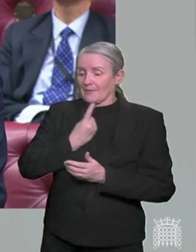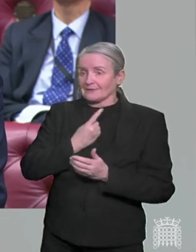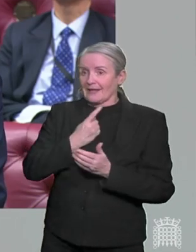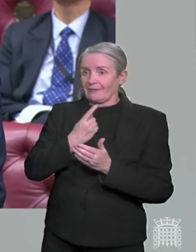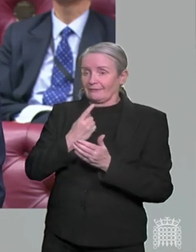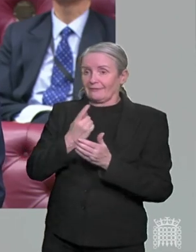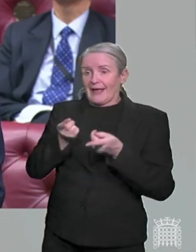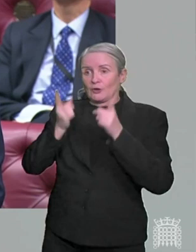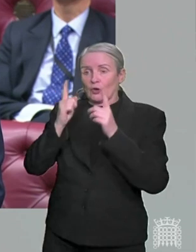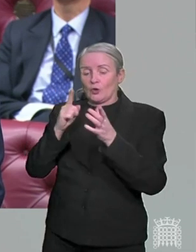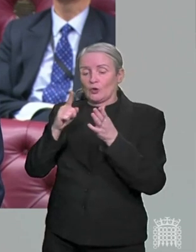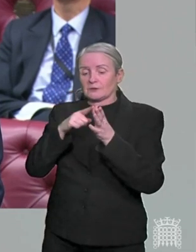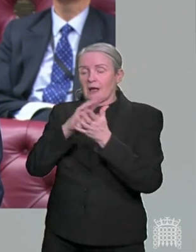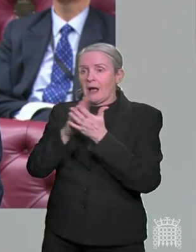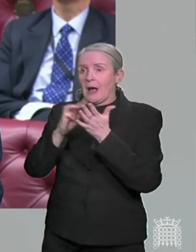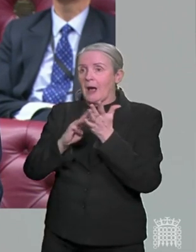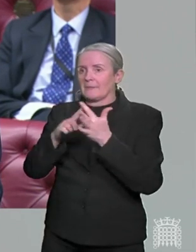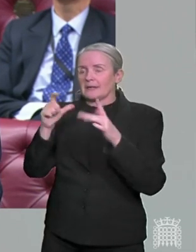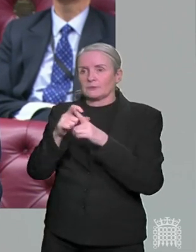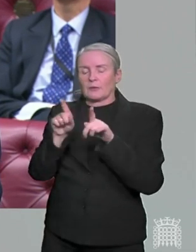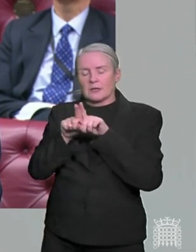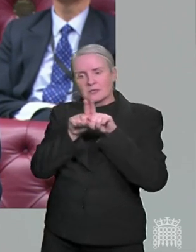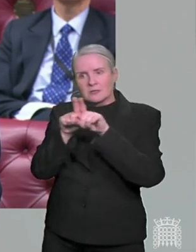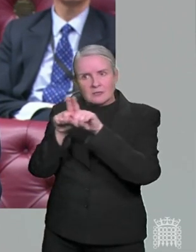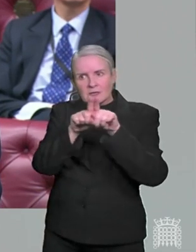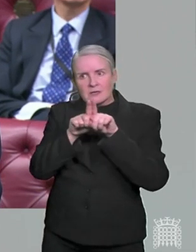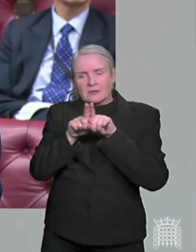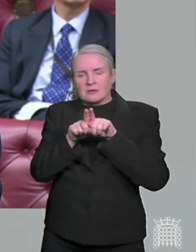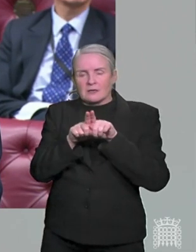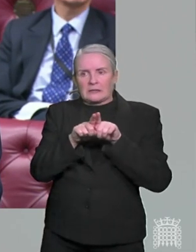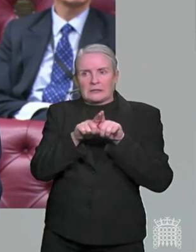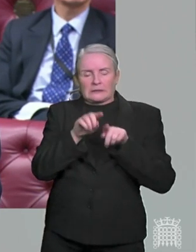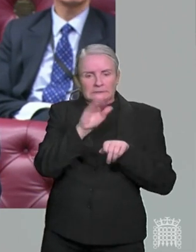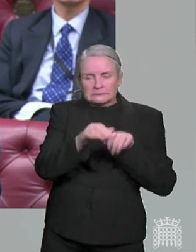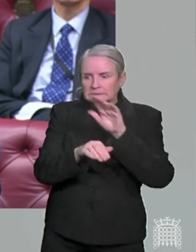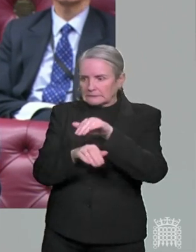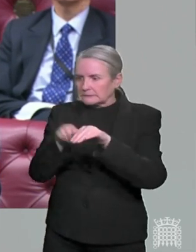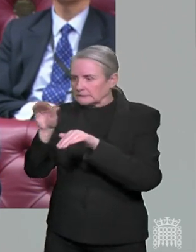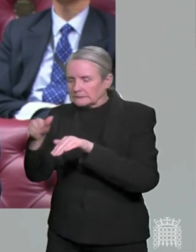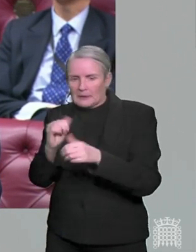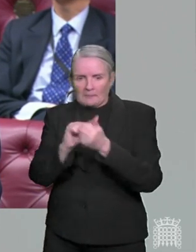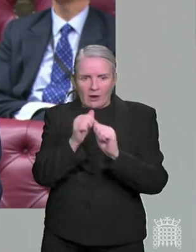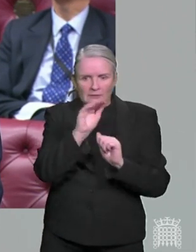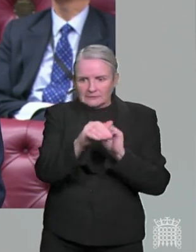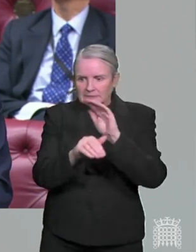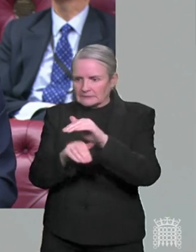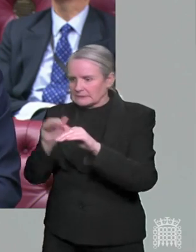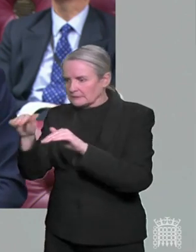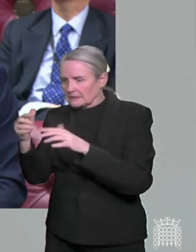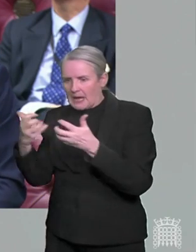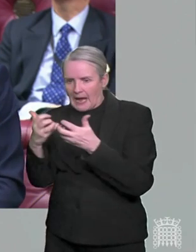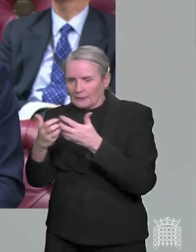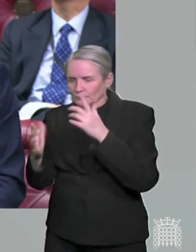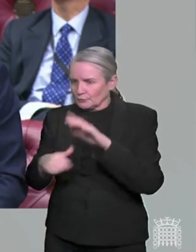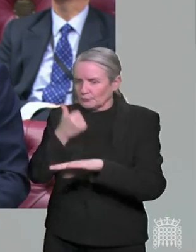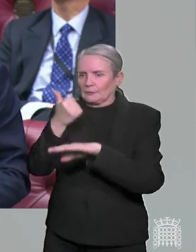region, is going to talk to all of the partners in the region about how you work towards making this a reality. And the point I would